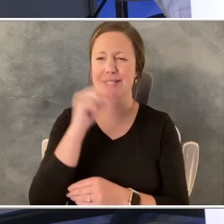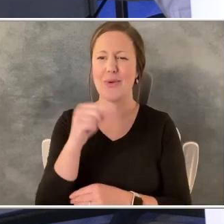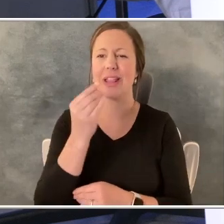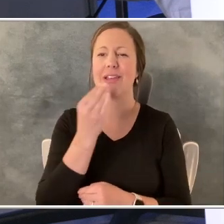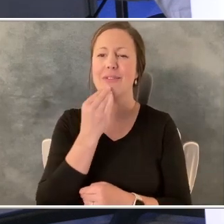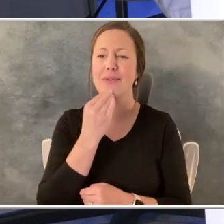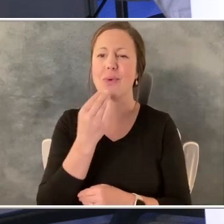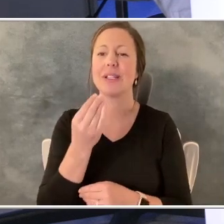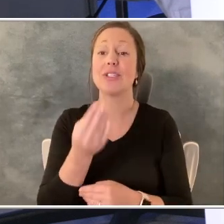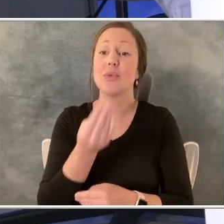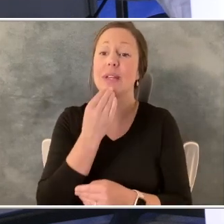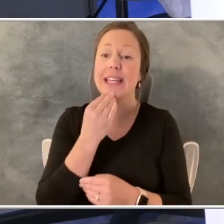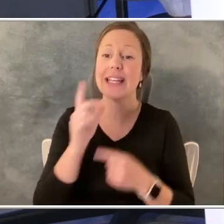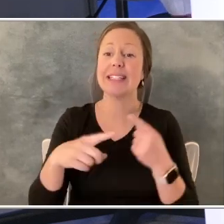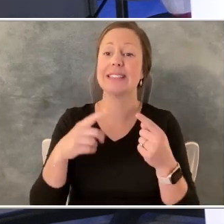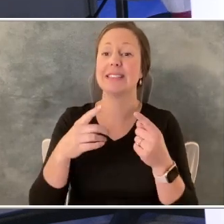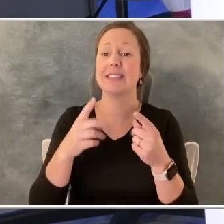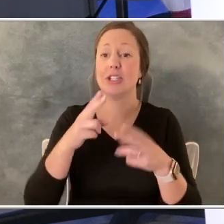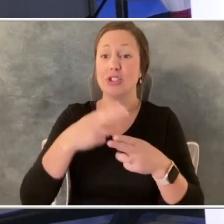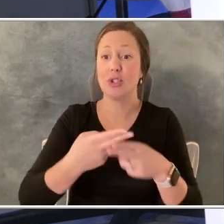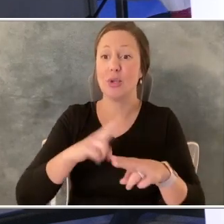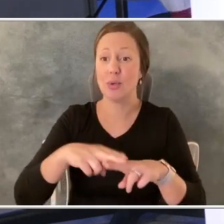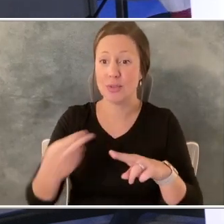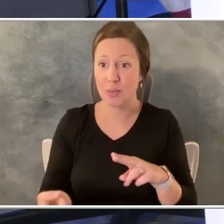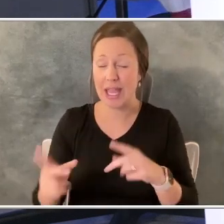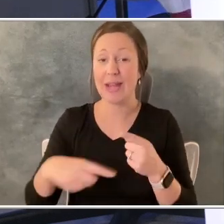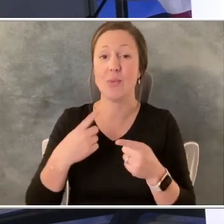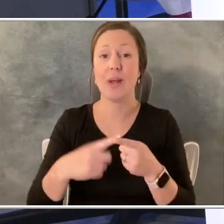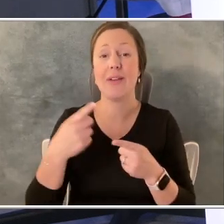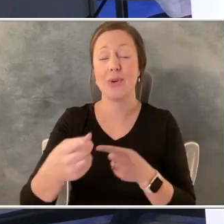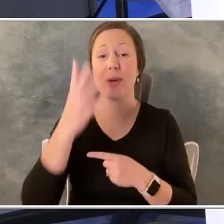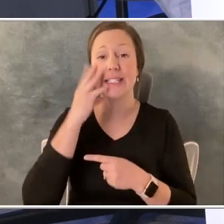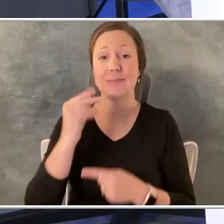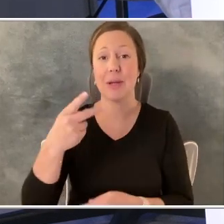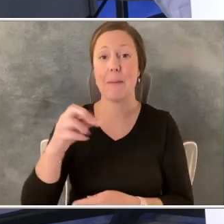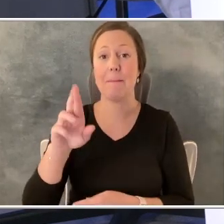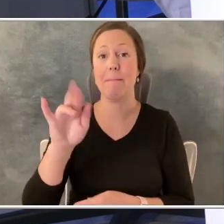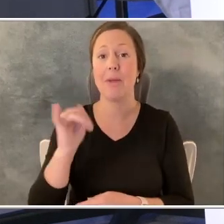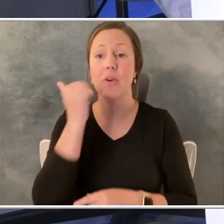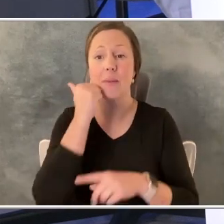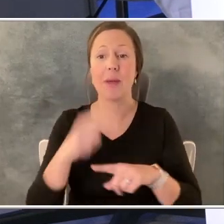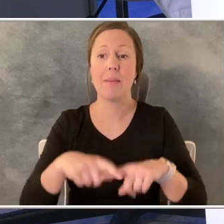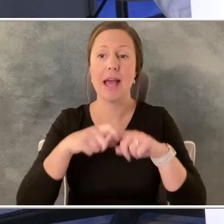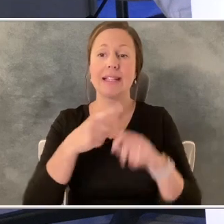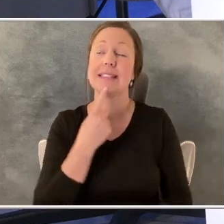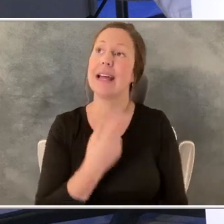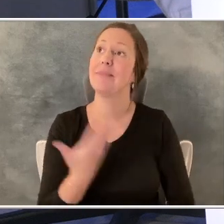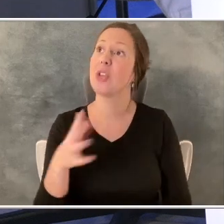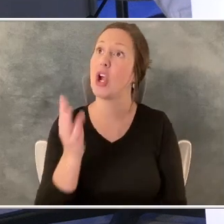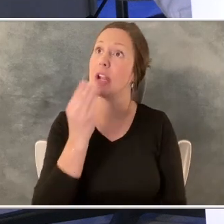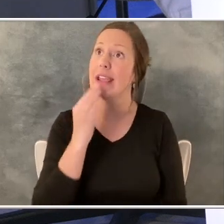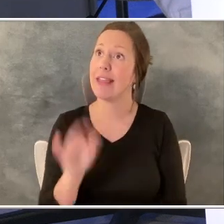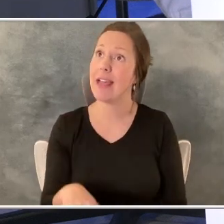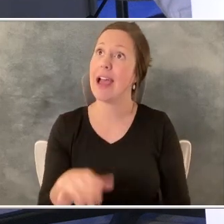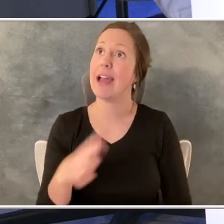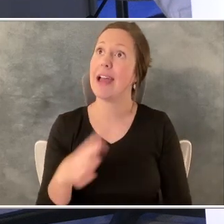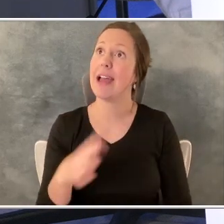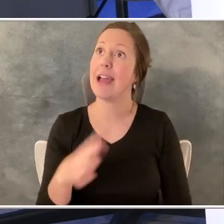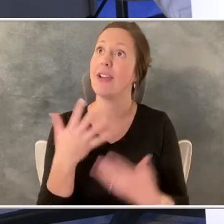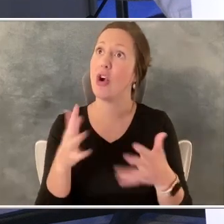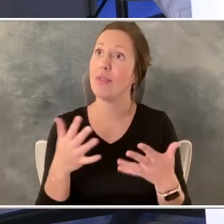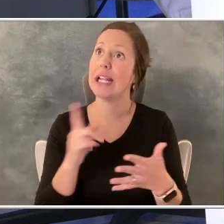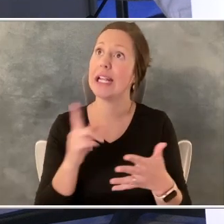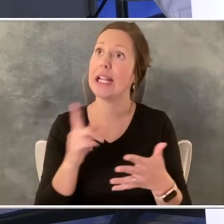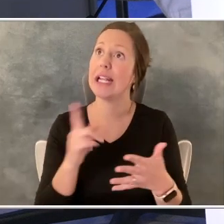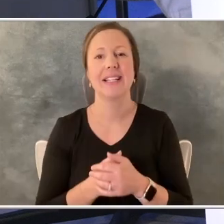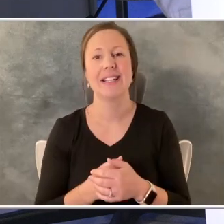in perimenopause. It's actually on my phone. I was scrolling and trying to find anything, and I'm like, I already eat that, I already eat that, I already eat that. So does